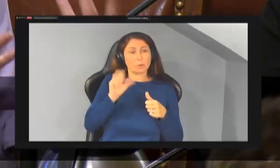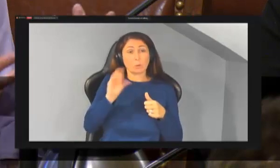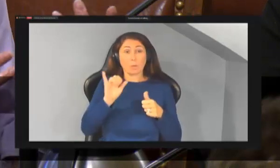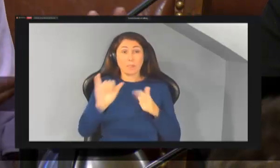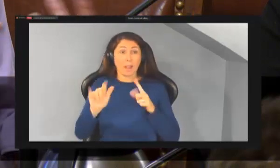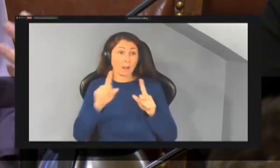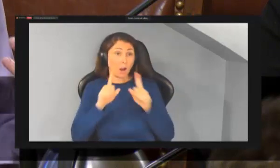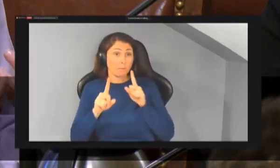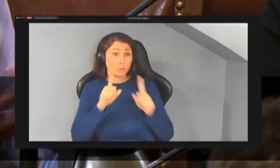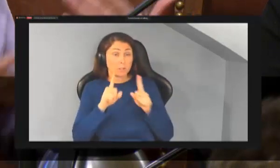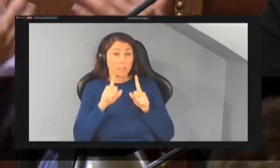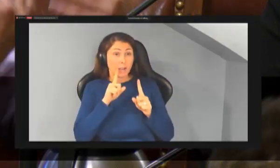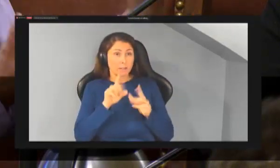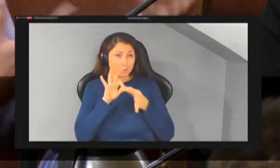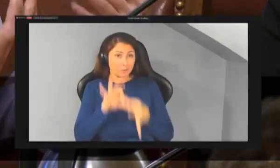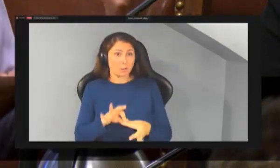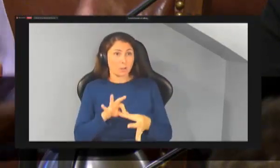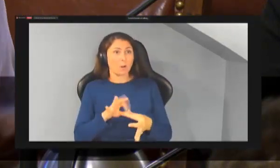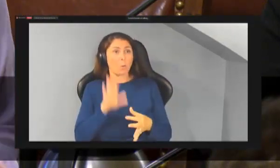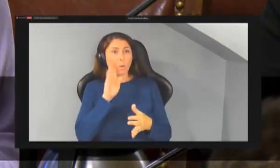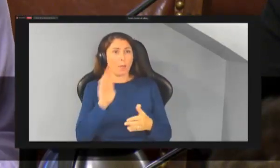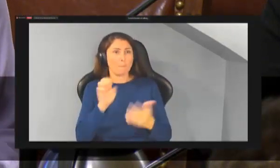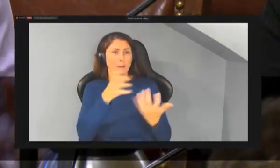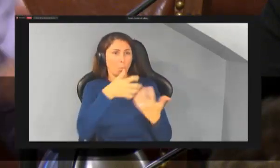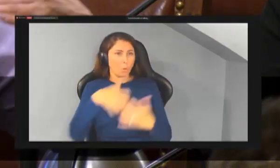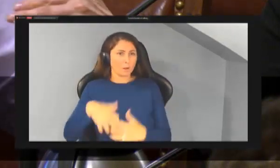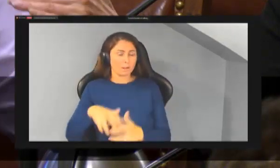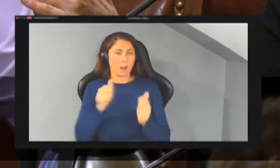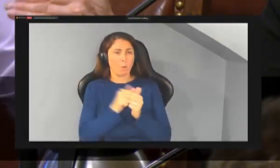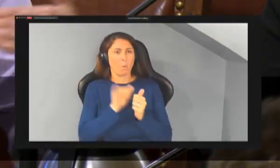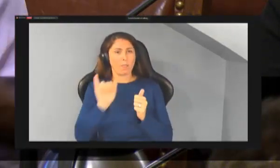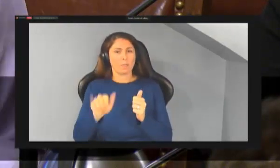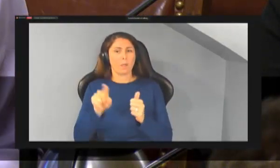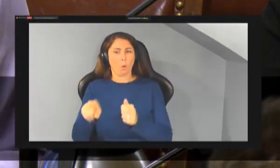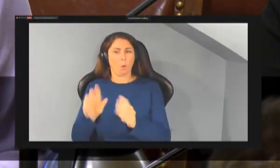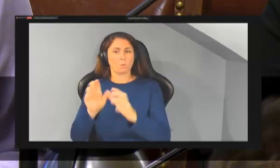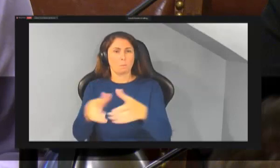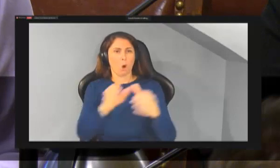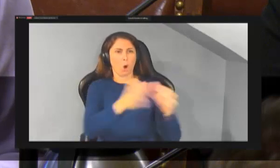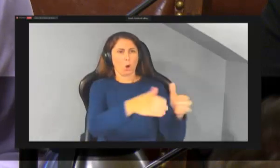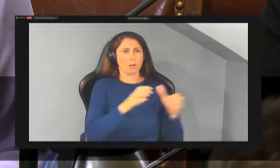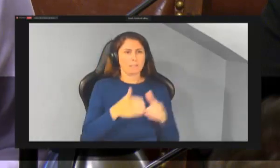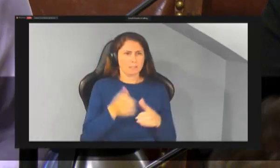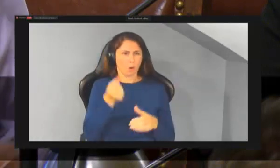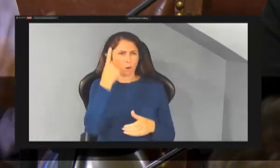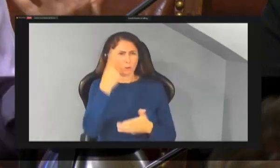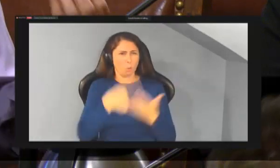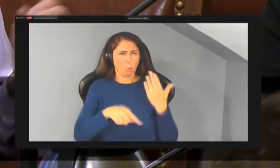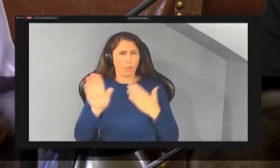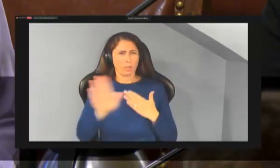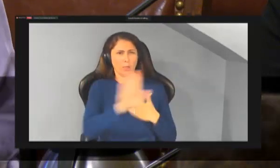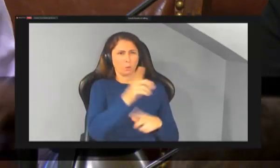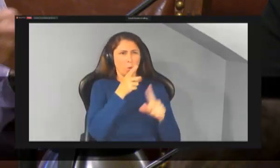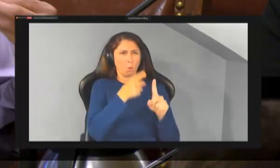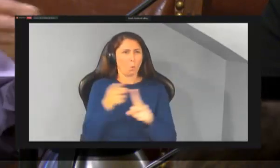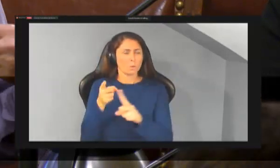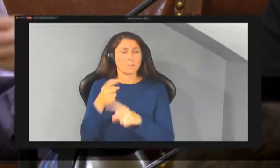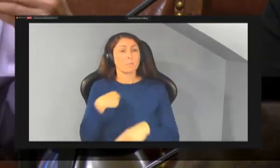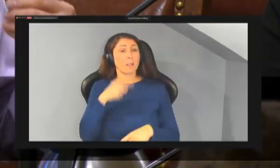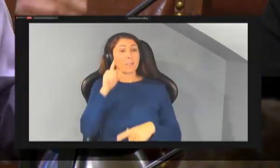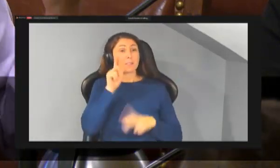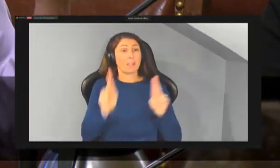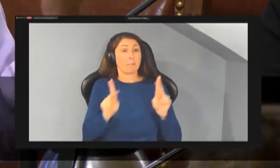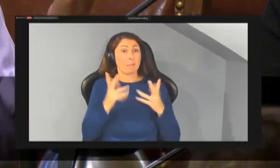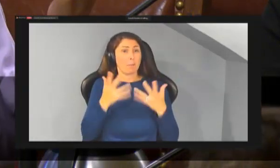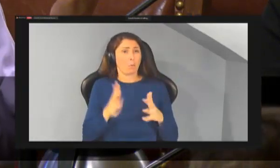think, around that would be worked out with those parties and understanding what those goals are. And I think people already know enough